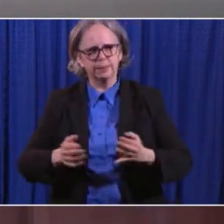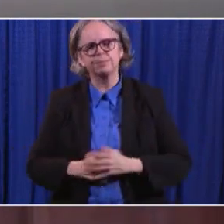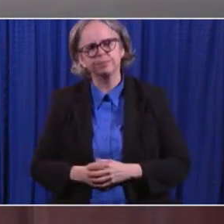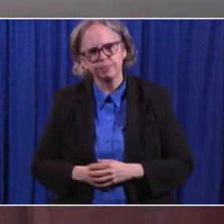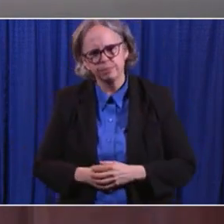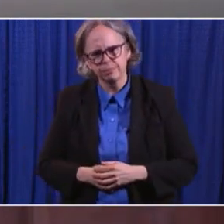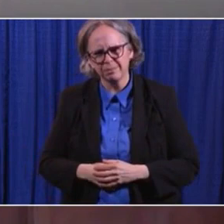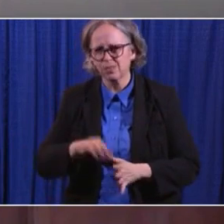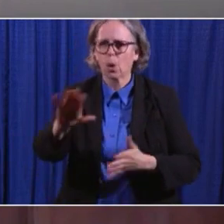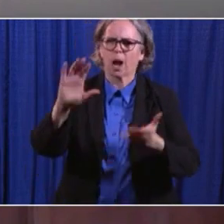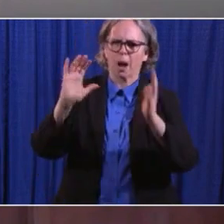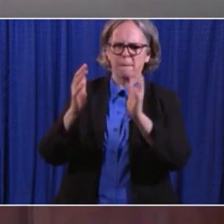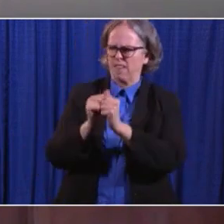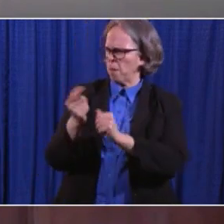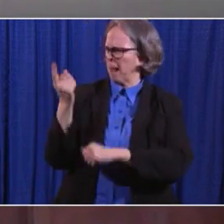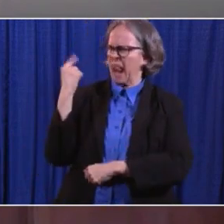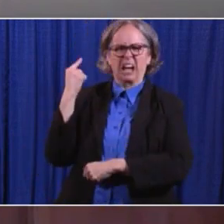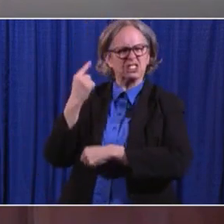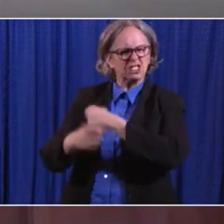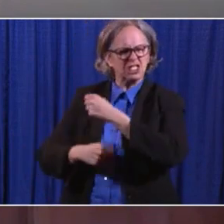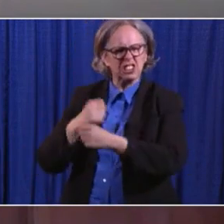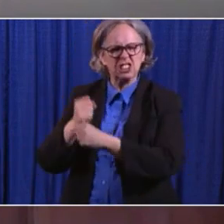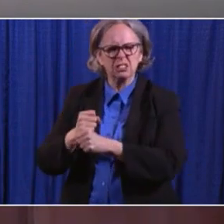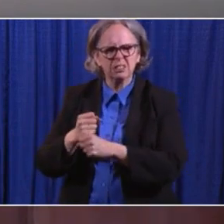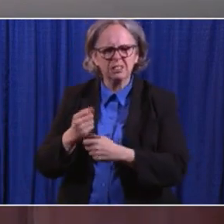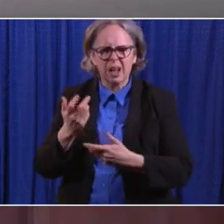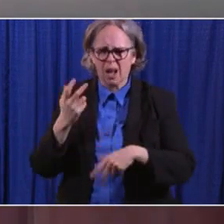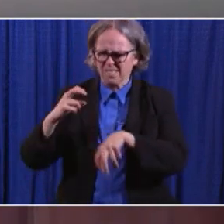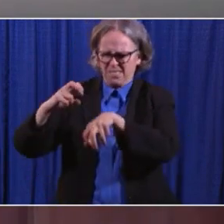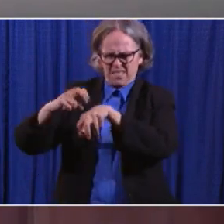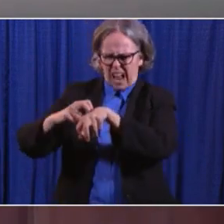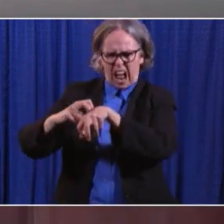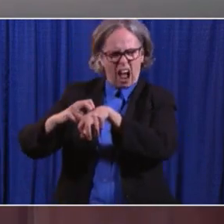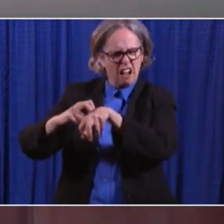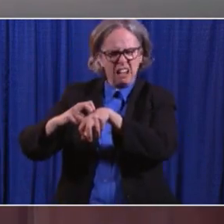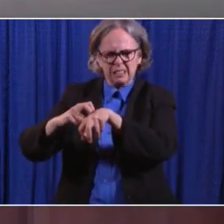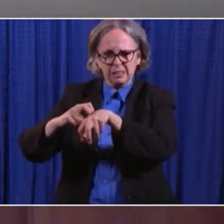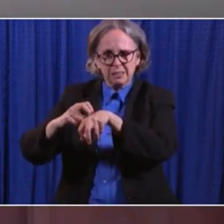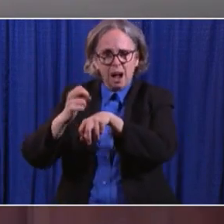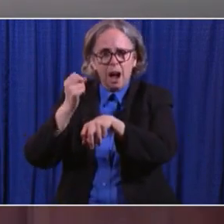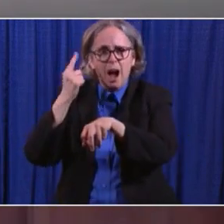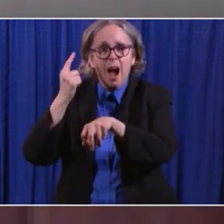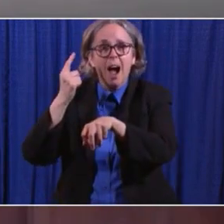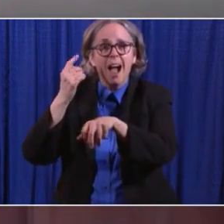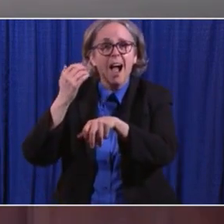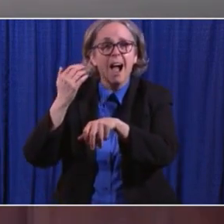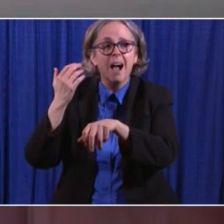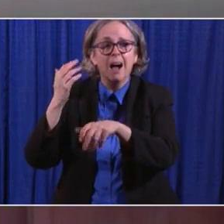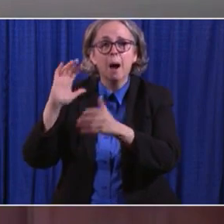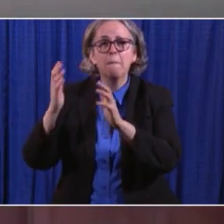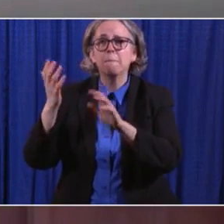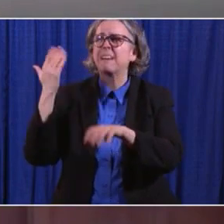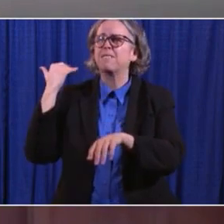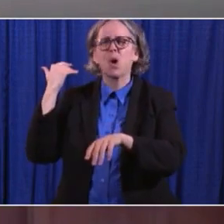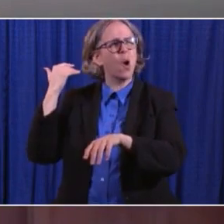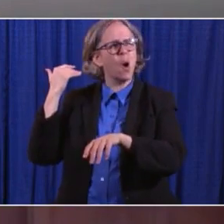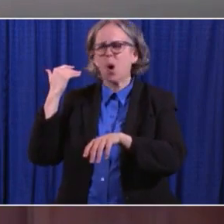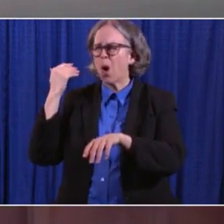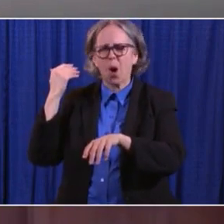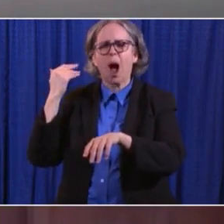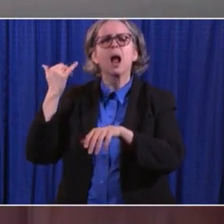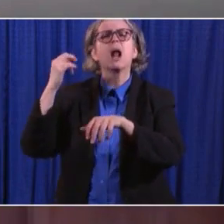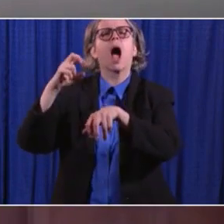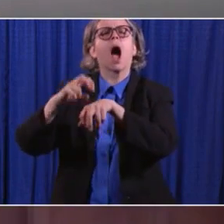than when we first learned about it in early 2020. We now know there are a handful of key measures that will slow